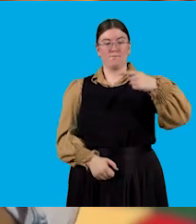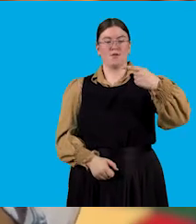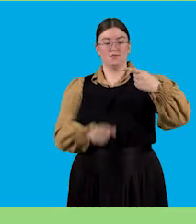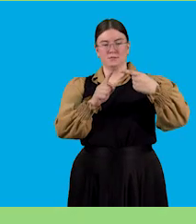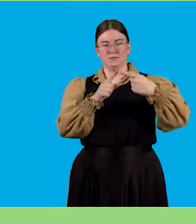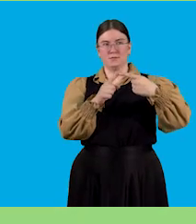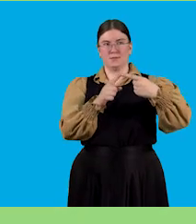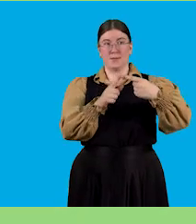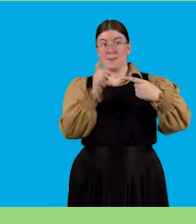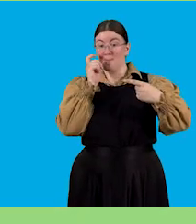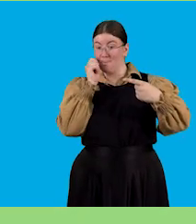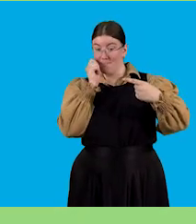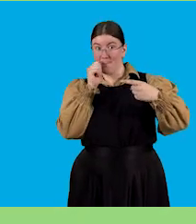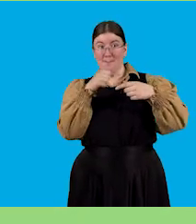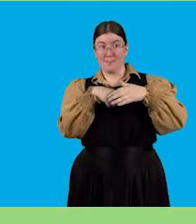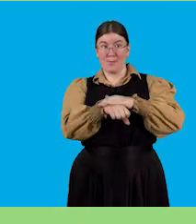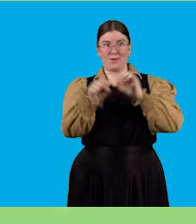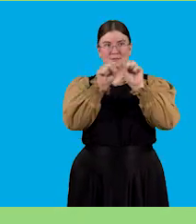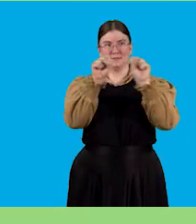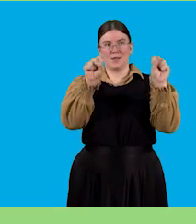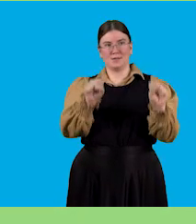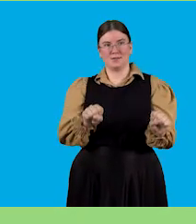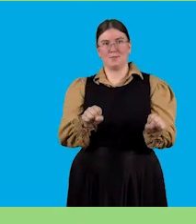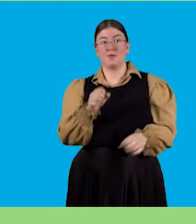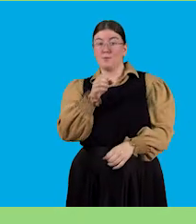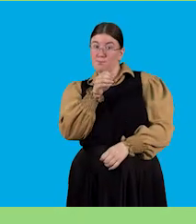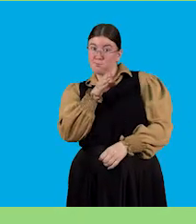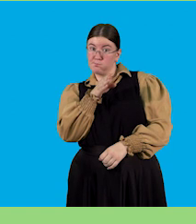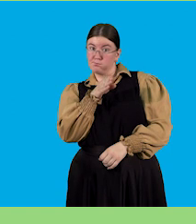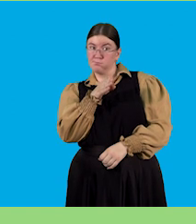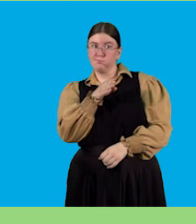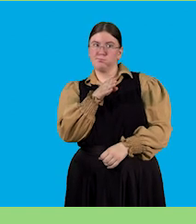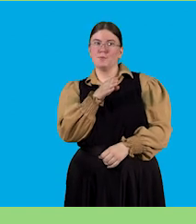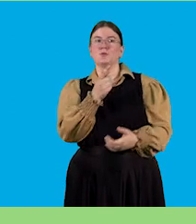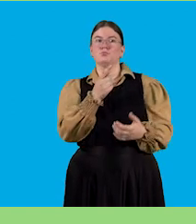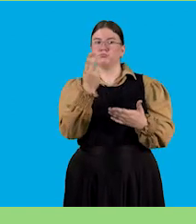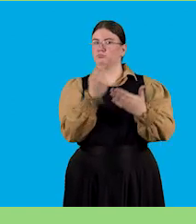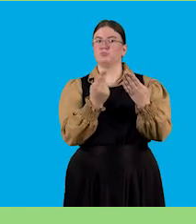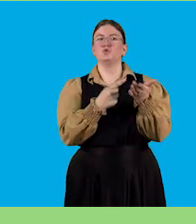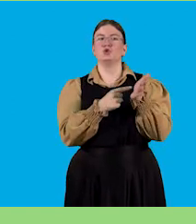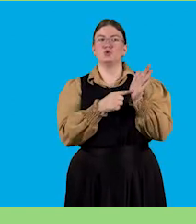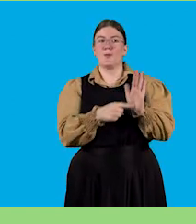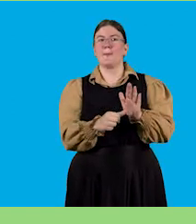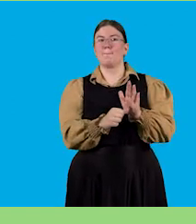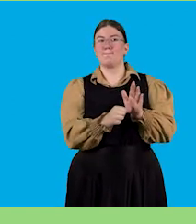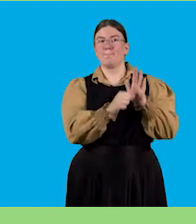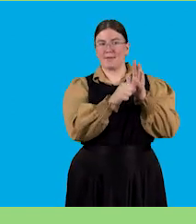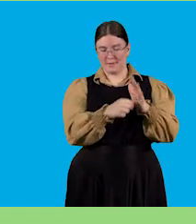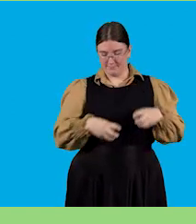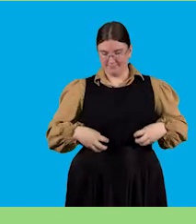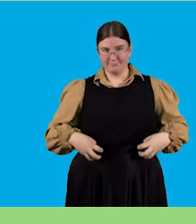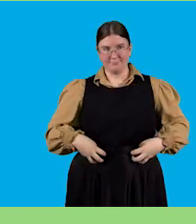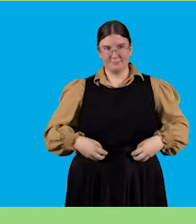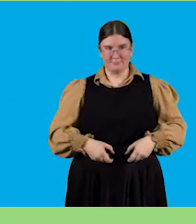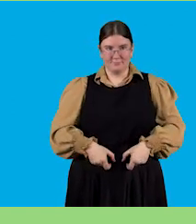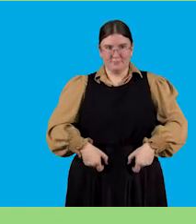First, we are going to look at the male reproductive system. And here is a diagram of the main organs that